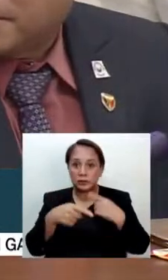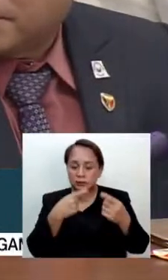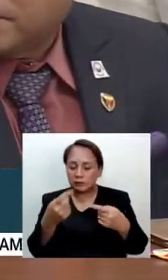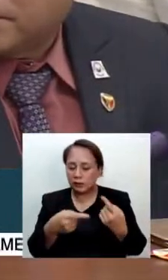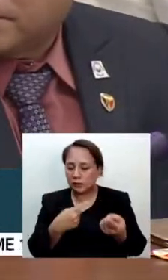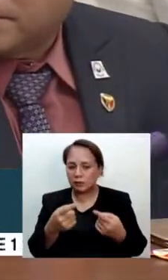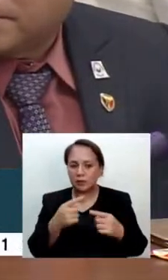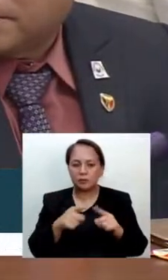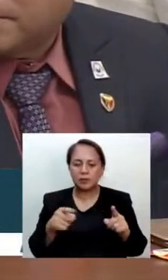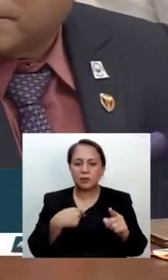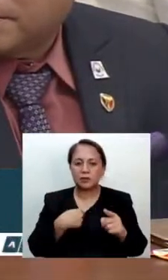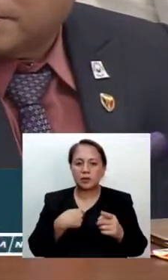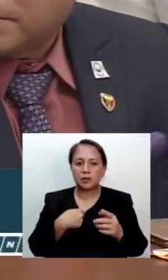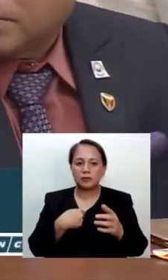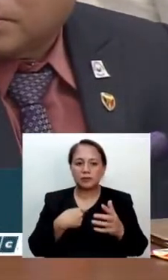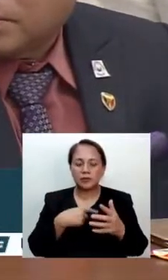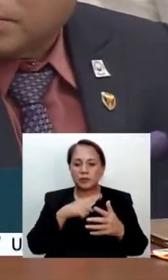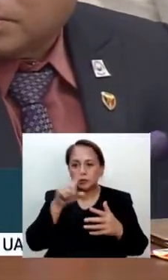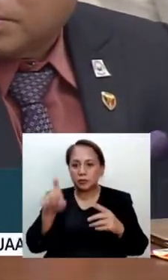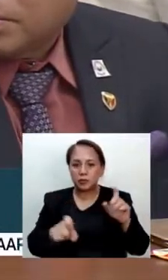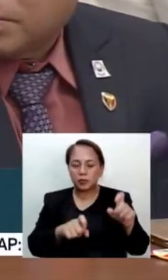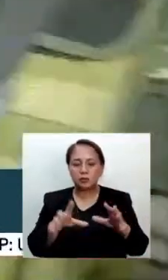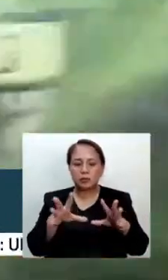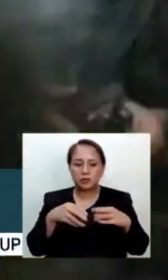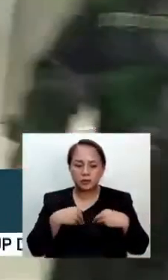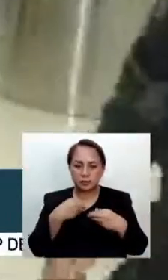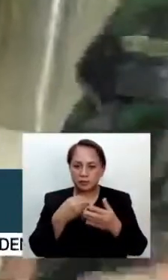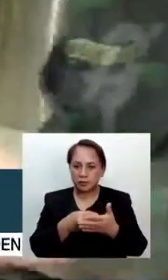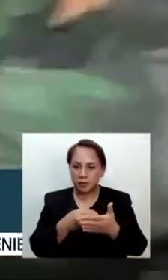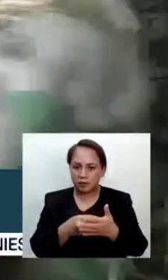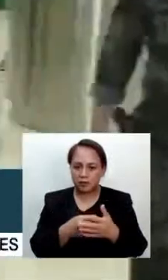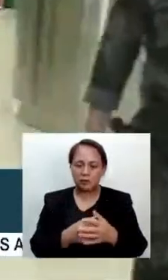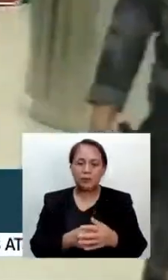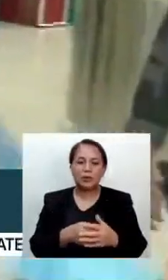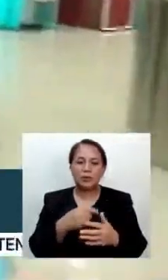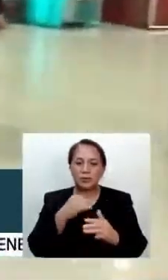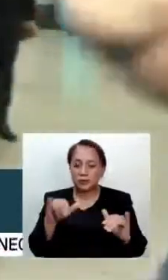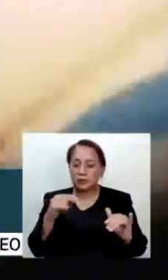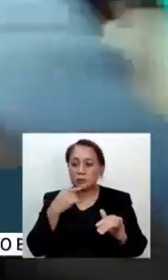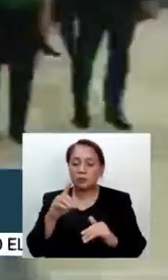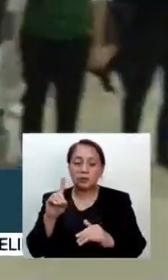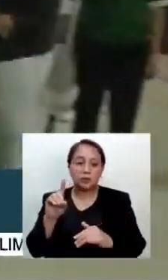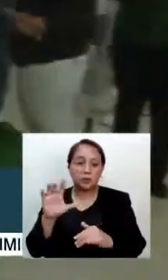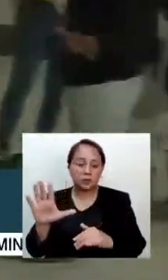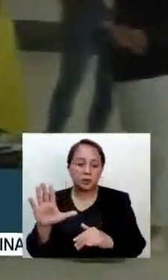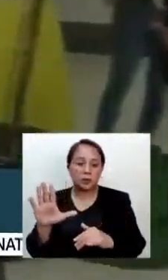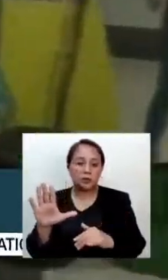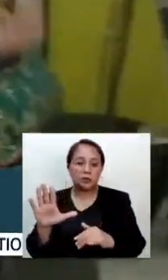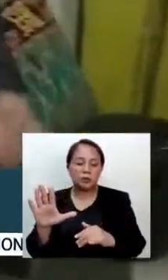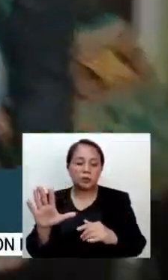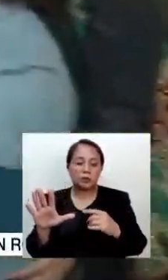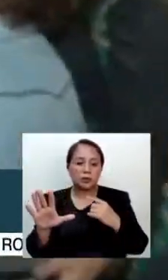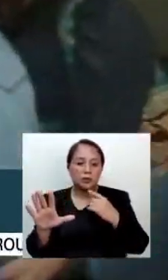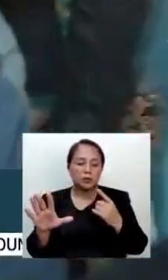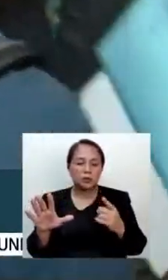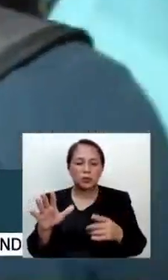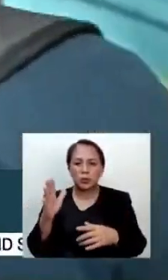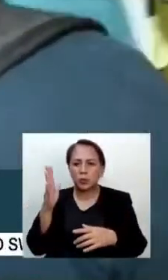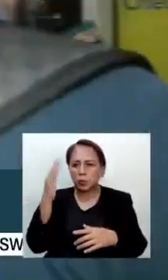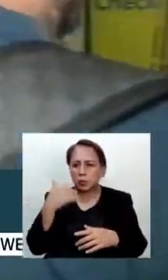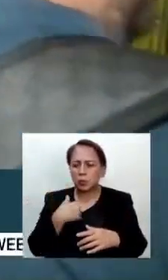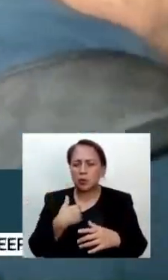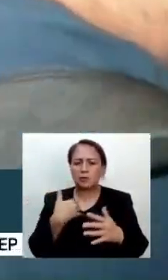ordered an investigation had he received such money. He also echoed what the De Lima camp has been saying all along. Why would a Bucor